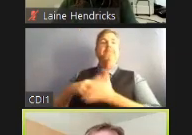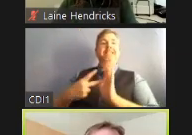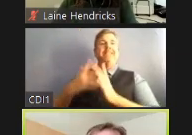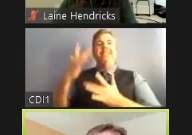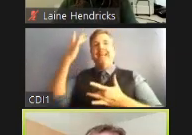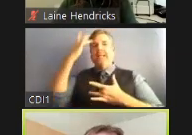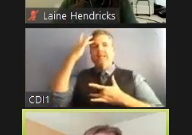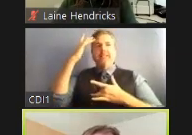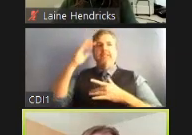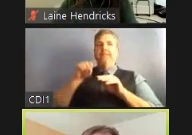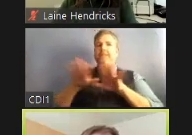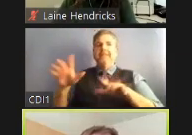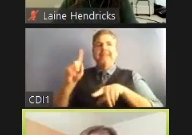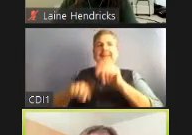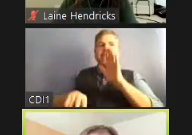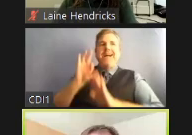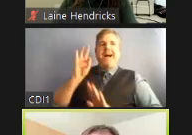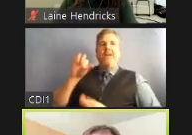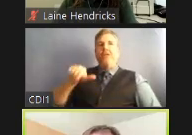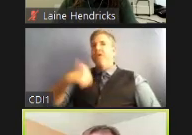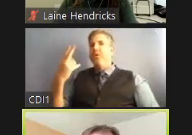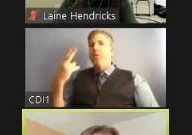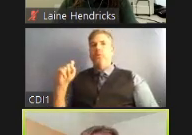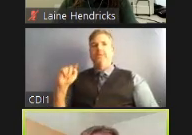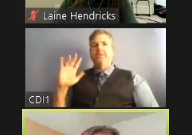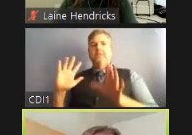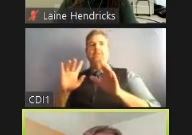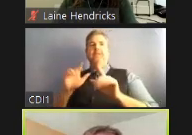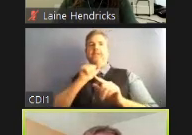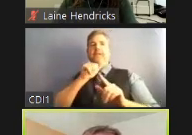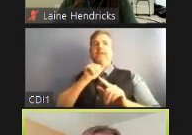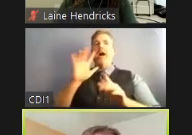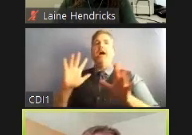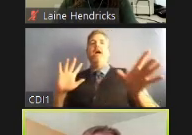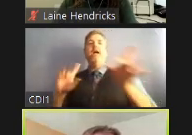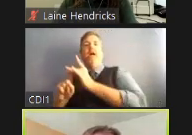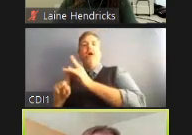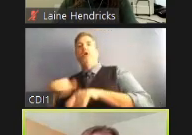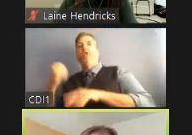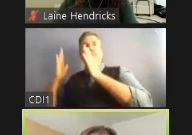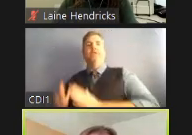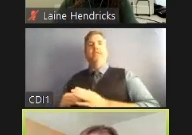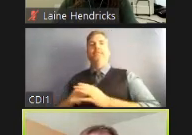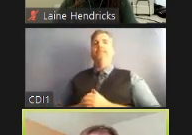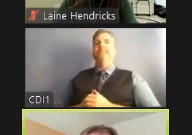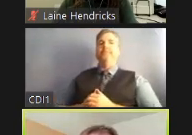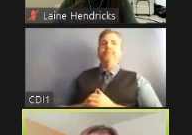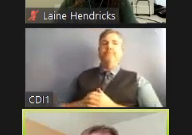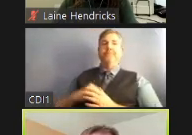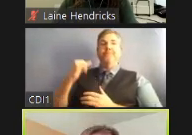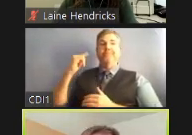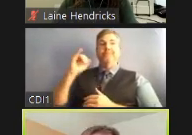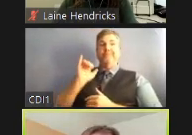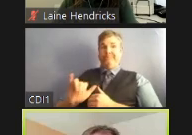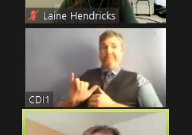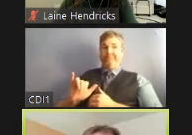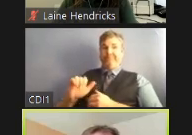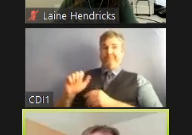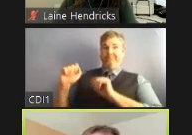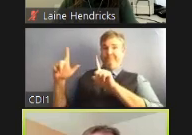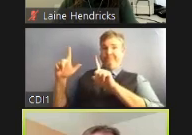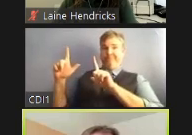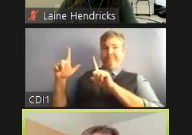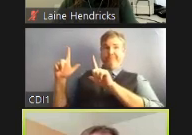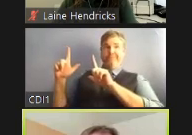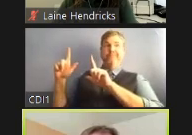host, is not actually infecting another person with each case. And this shows that right now in Marin County,